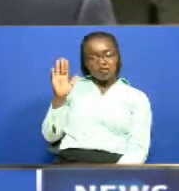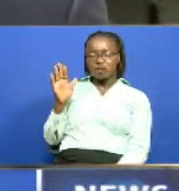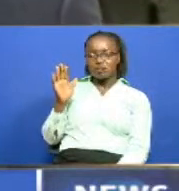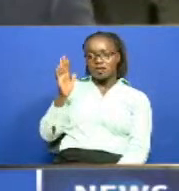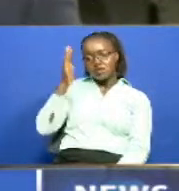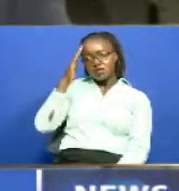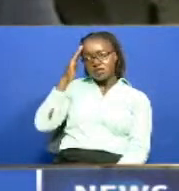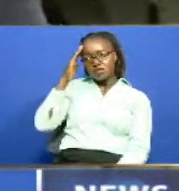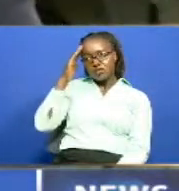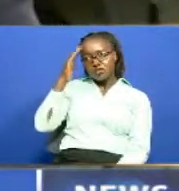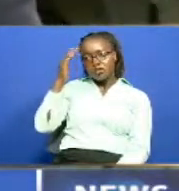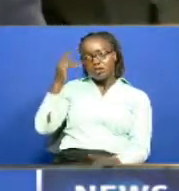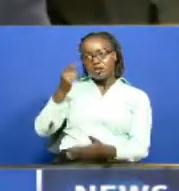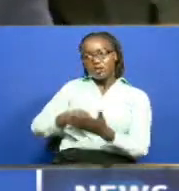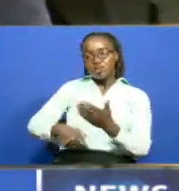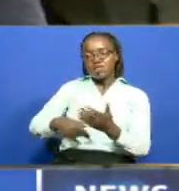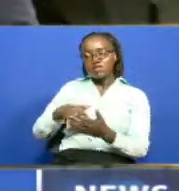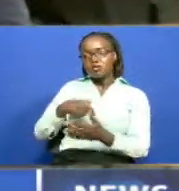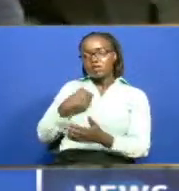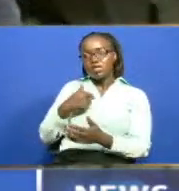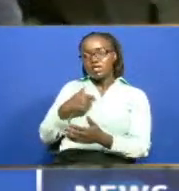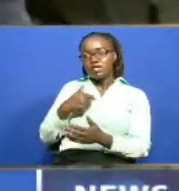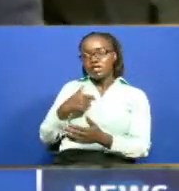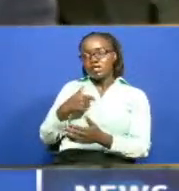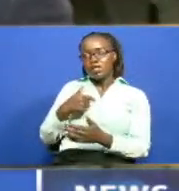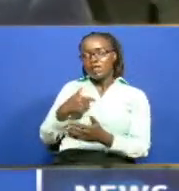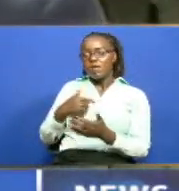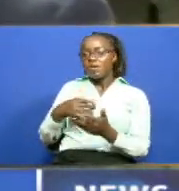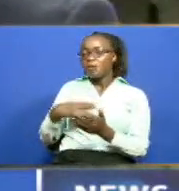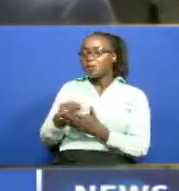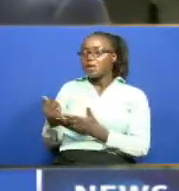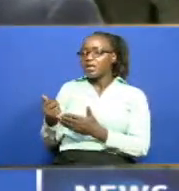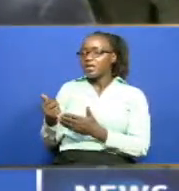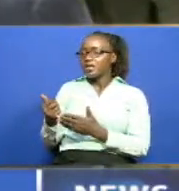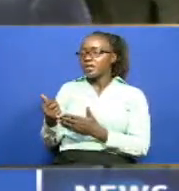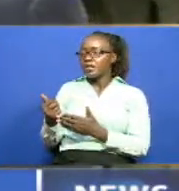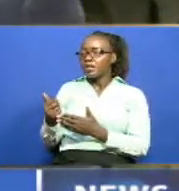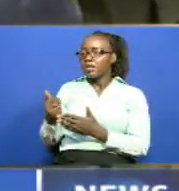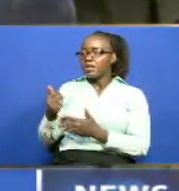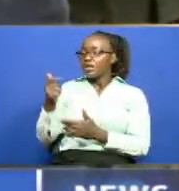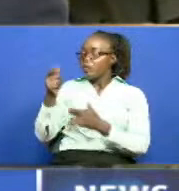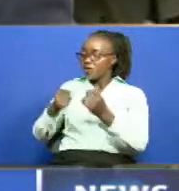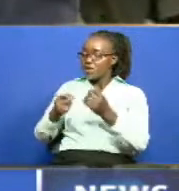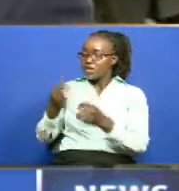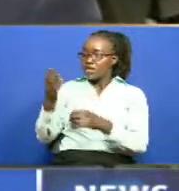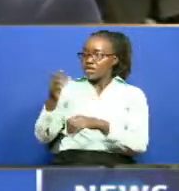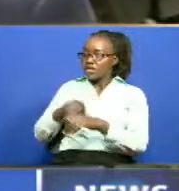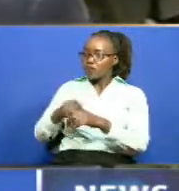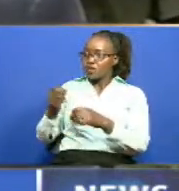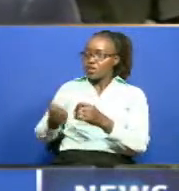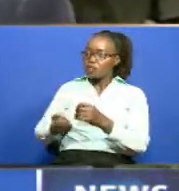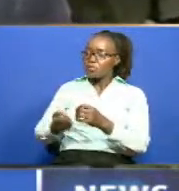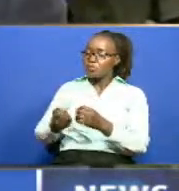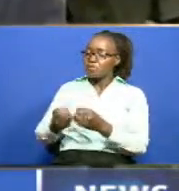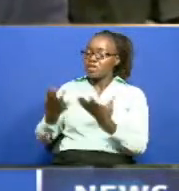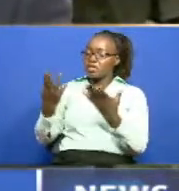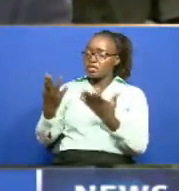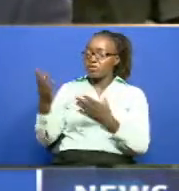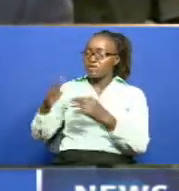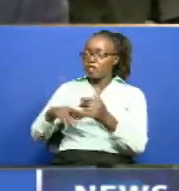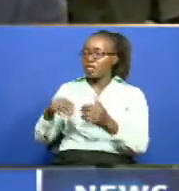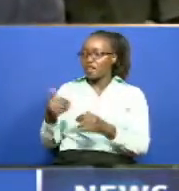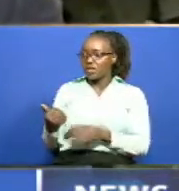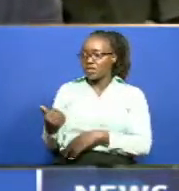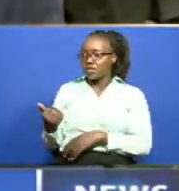are being used to buy Betty's milk, which is 3 times the price of something else. That we could get it 3 times cheaper. Then